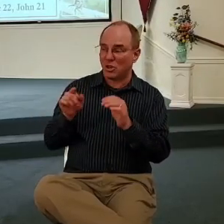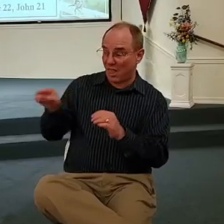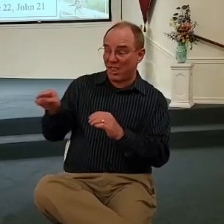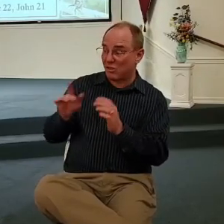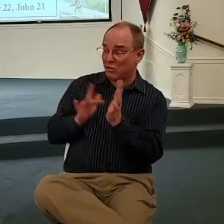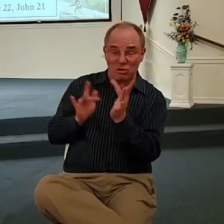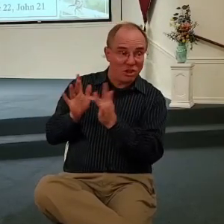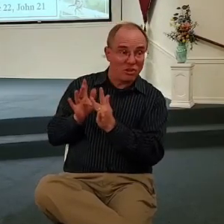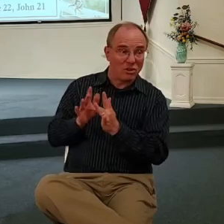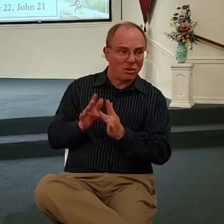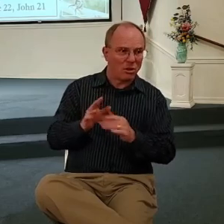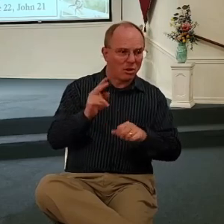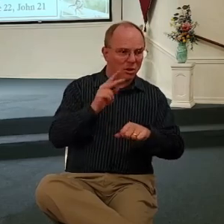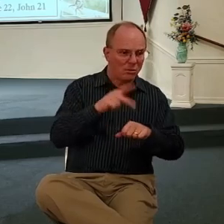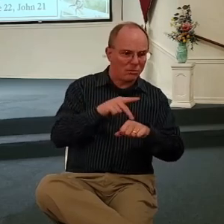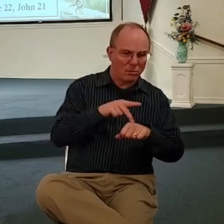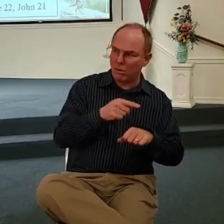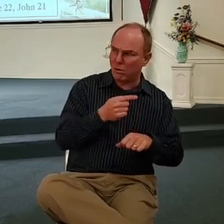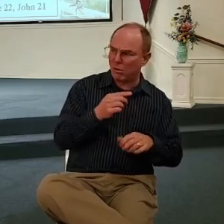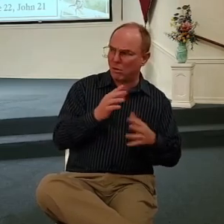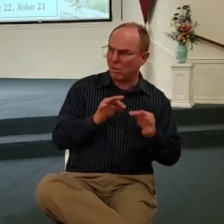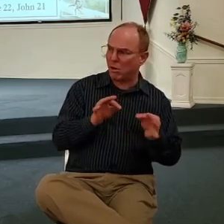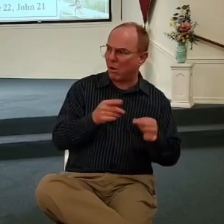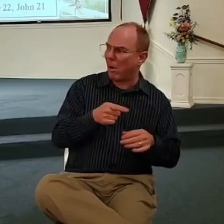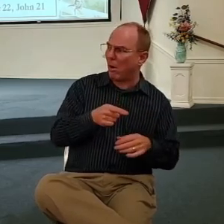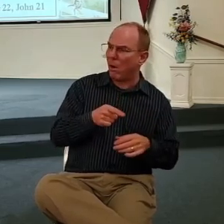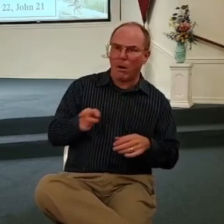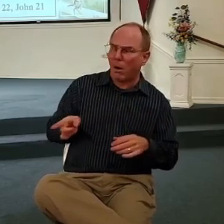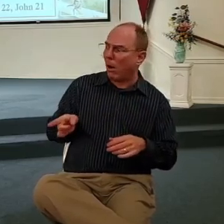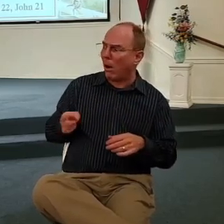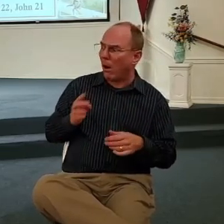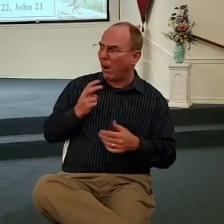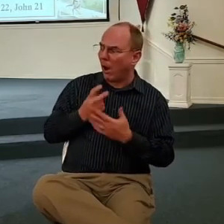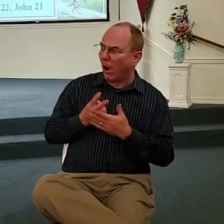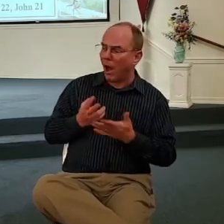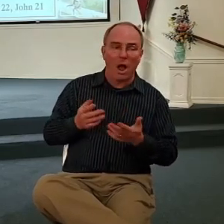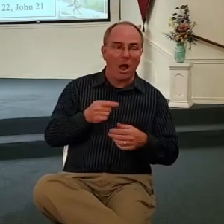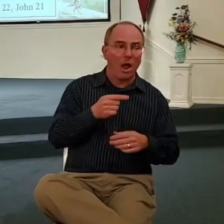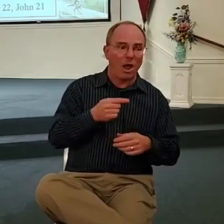response is like how I would wish to respond.